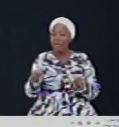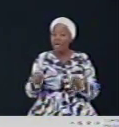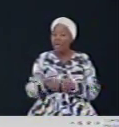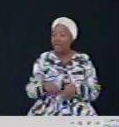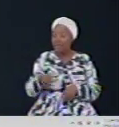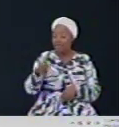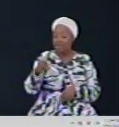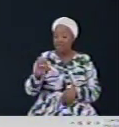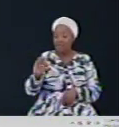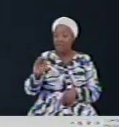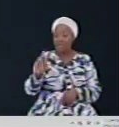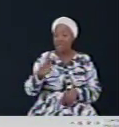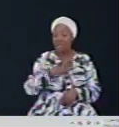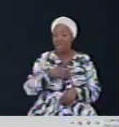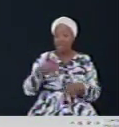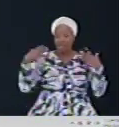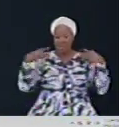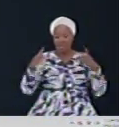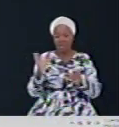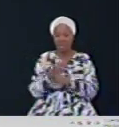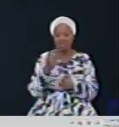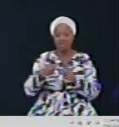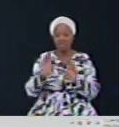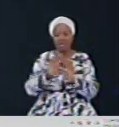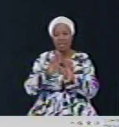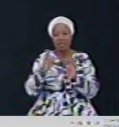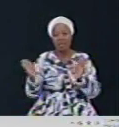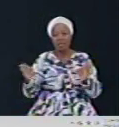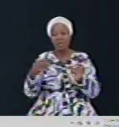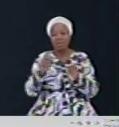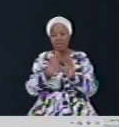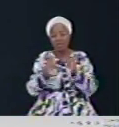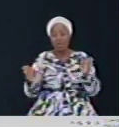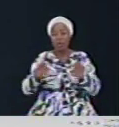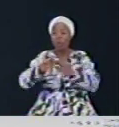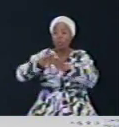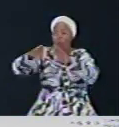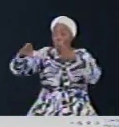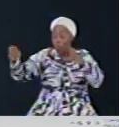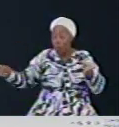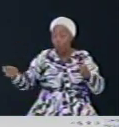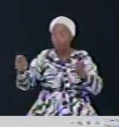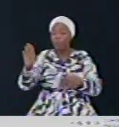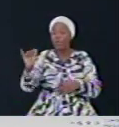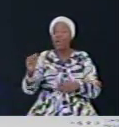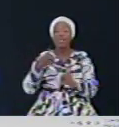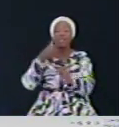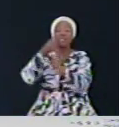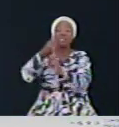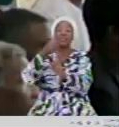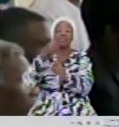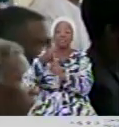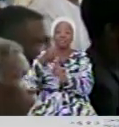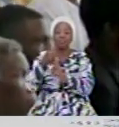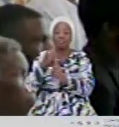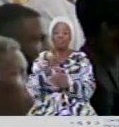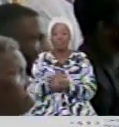Peter and the angel got to the door opened by itself.